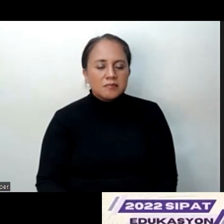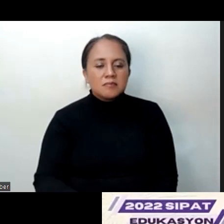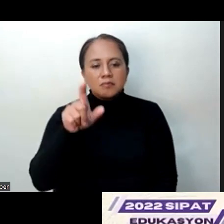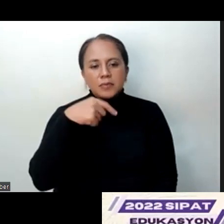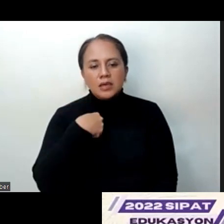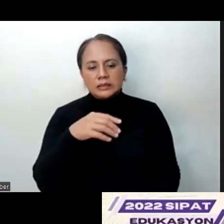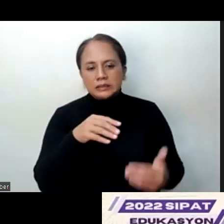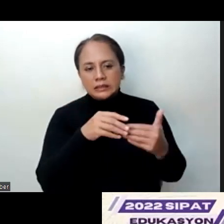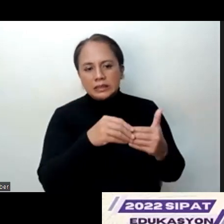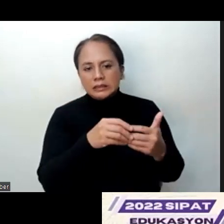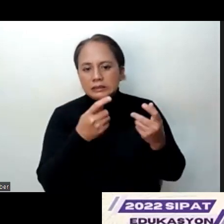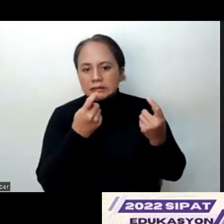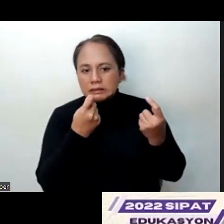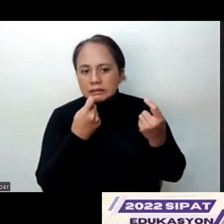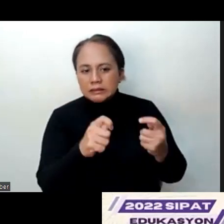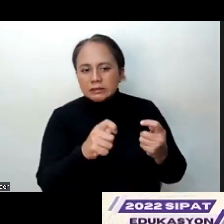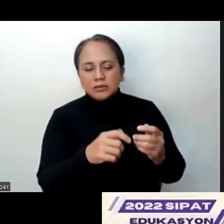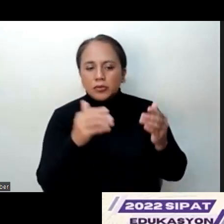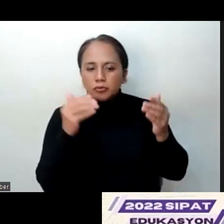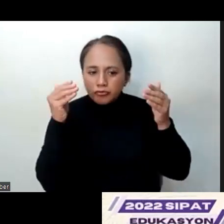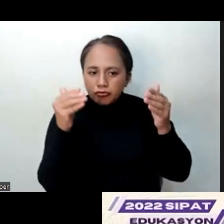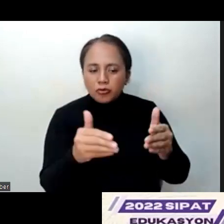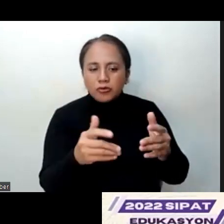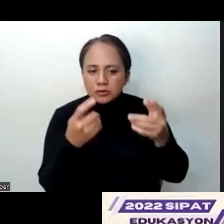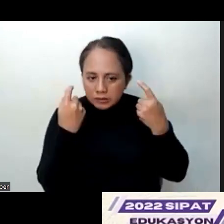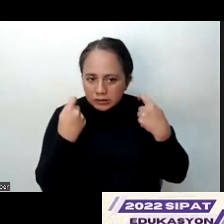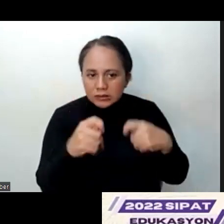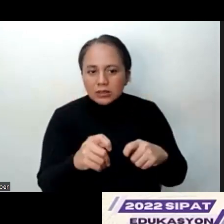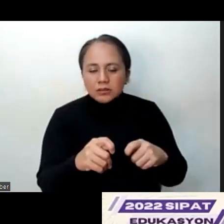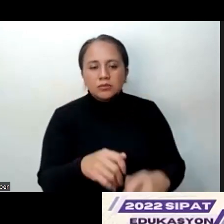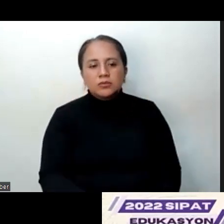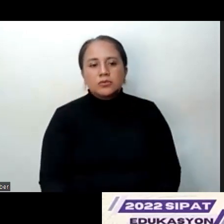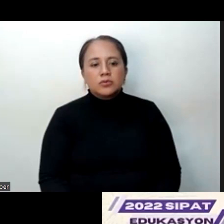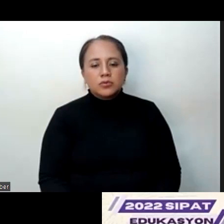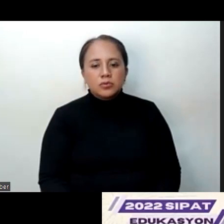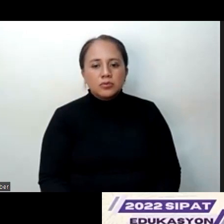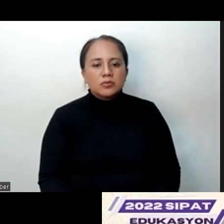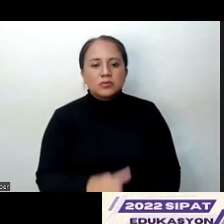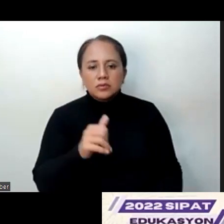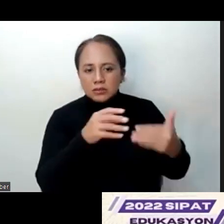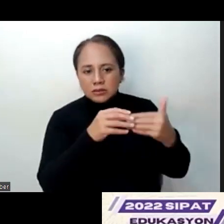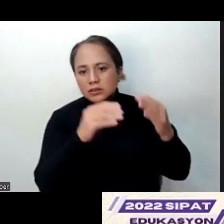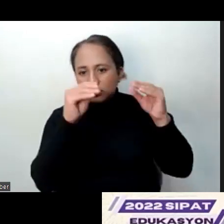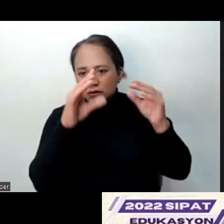directed attempt, talagang a focused attempt to mislead teachers?